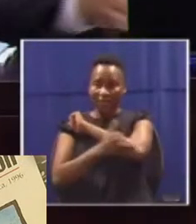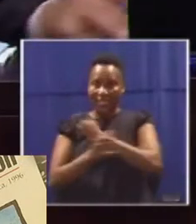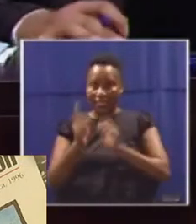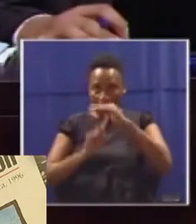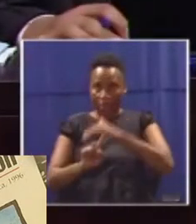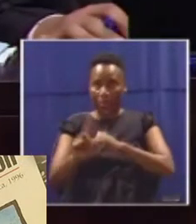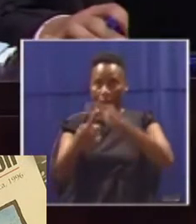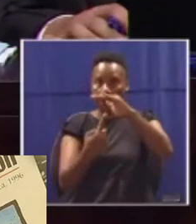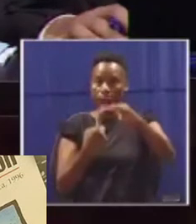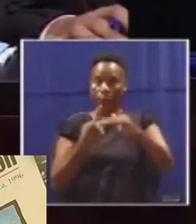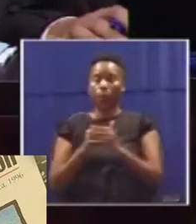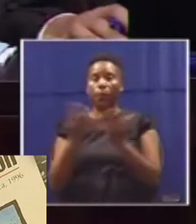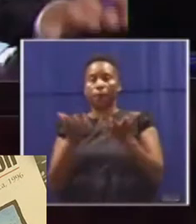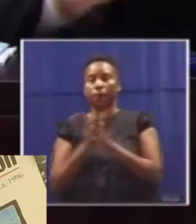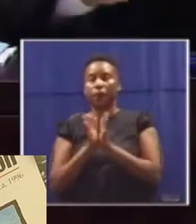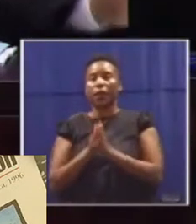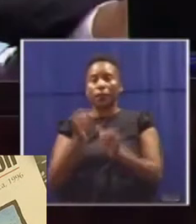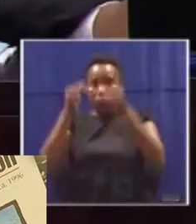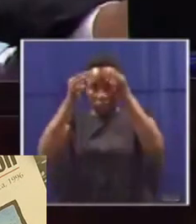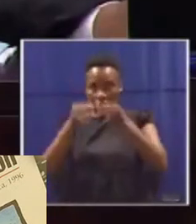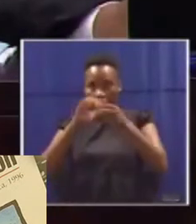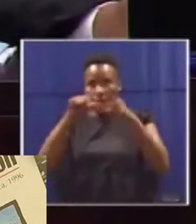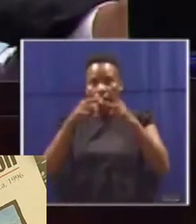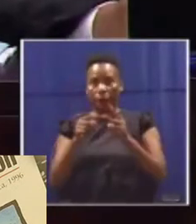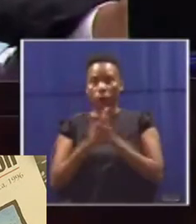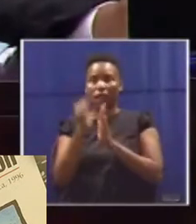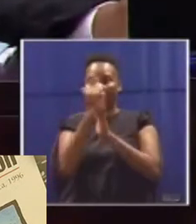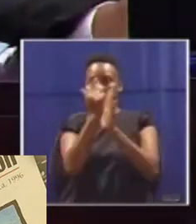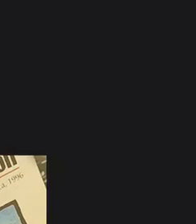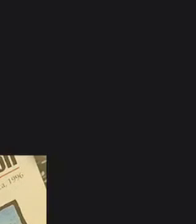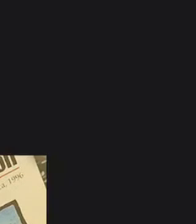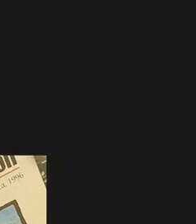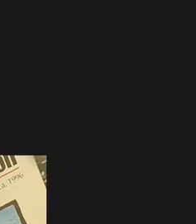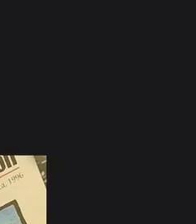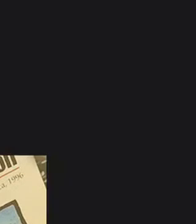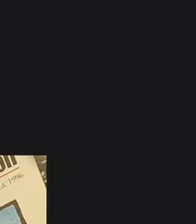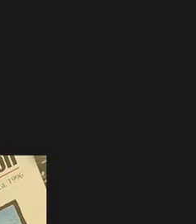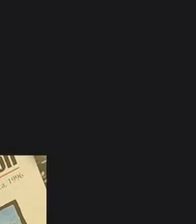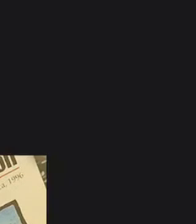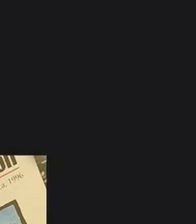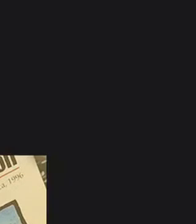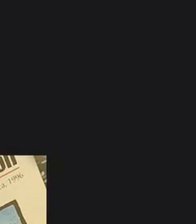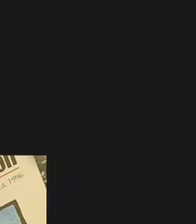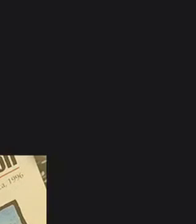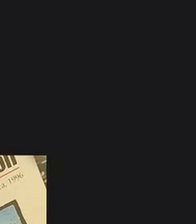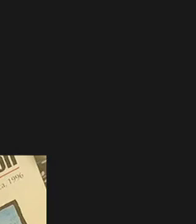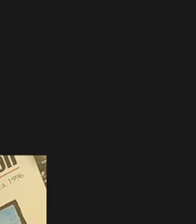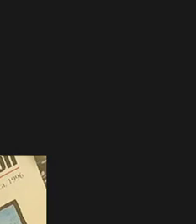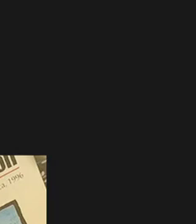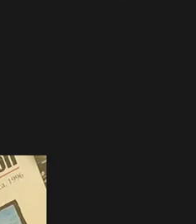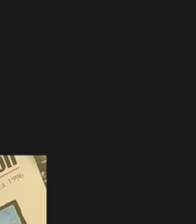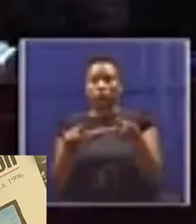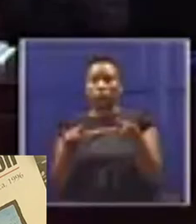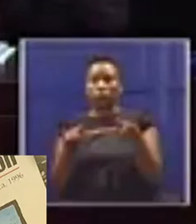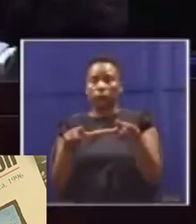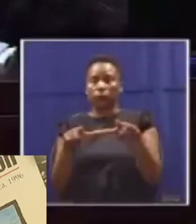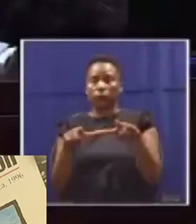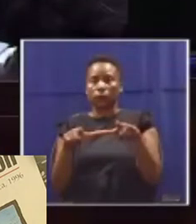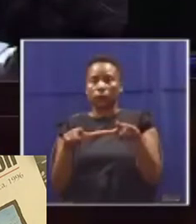authority to make decisions in terms of licensing with binding and in relation to